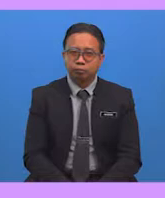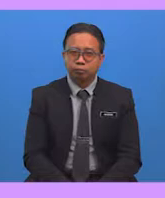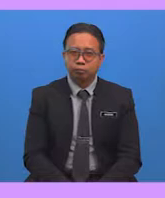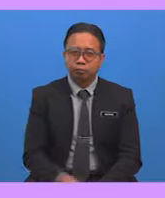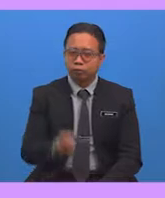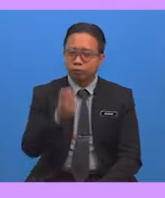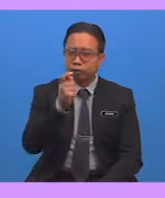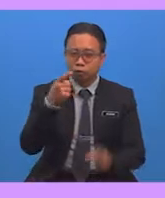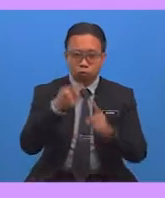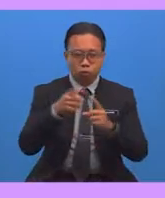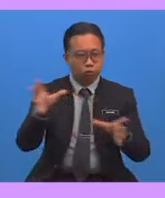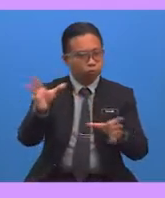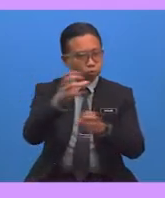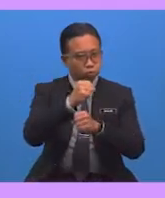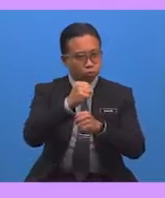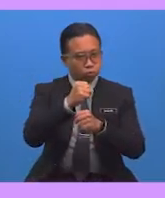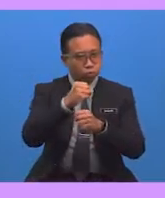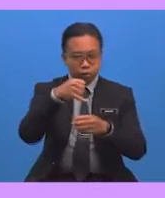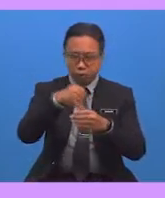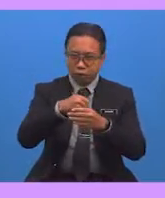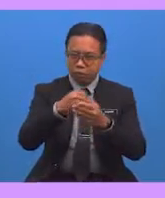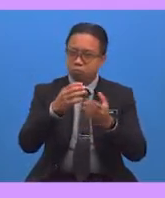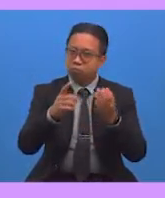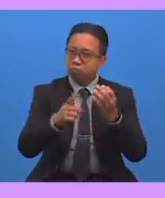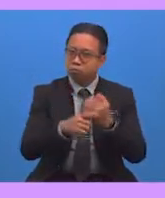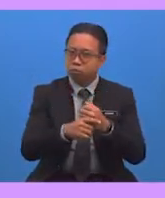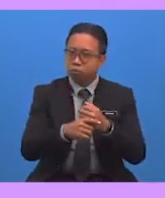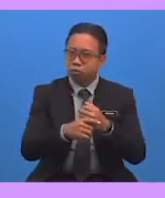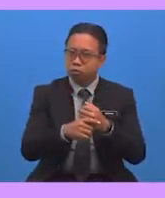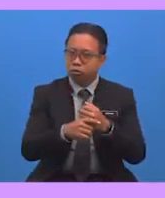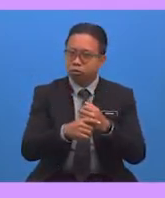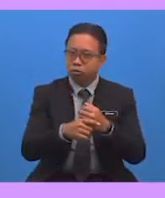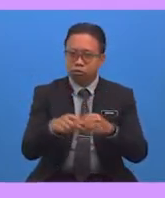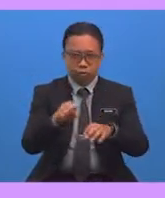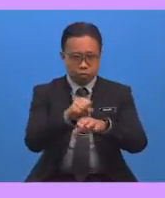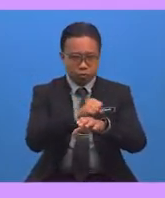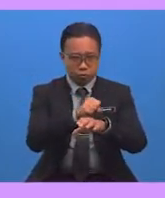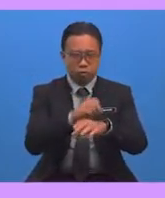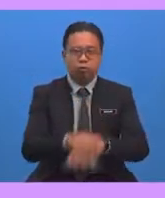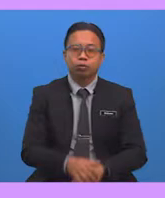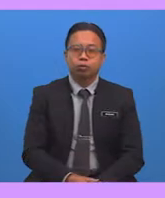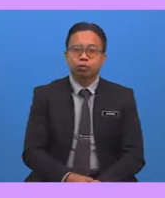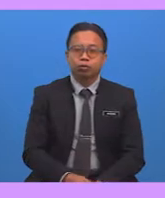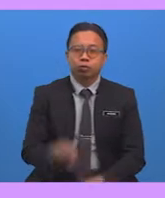to conclude in short ... to summarize or to conclude.